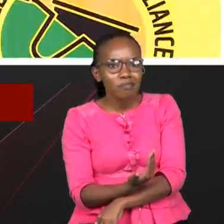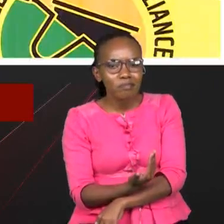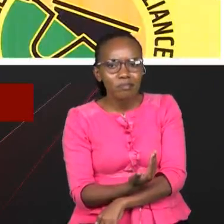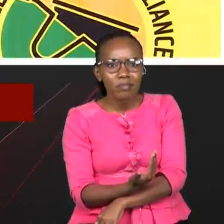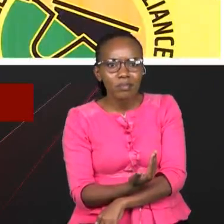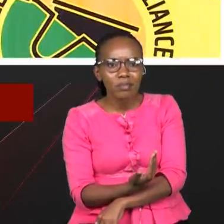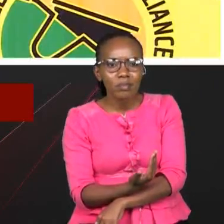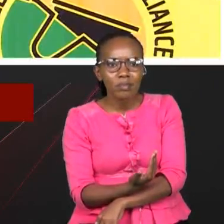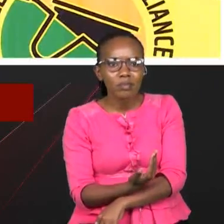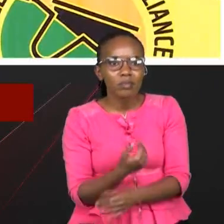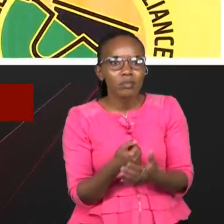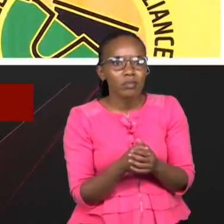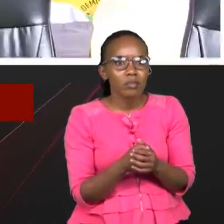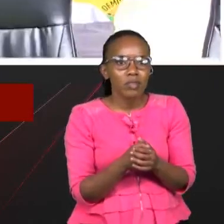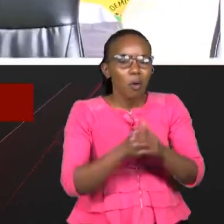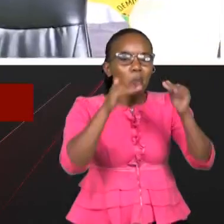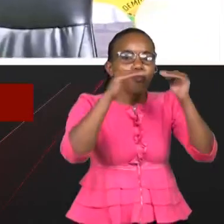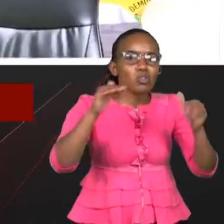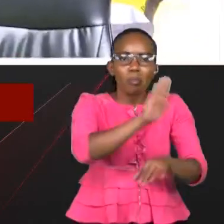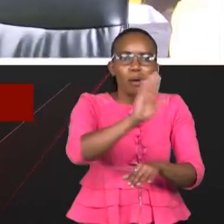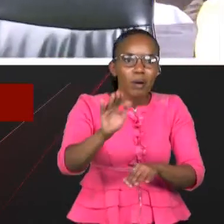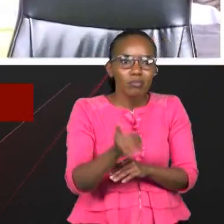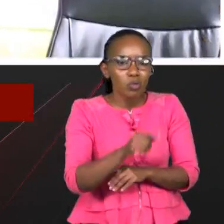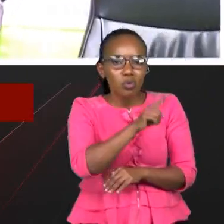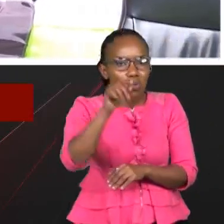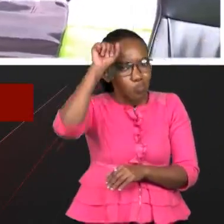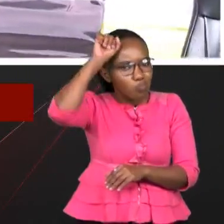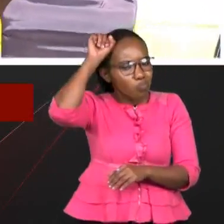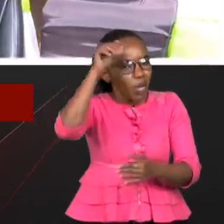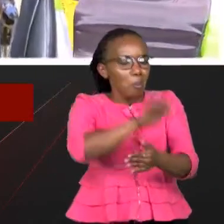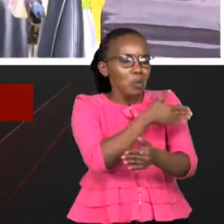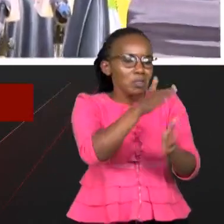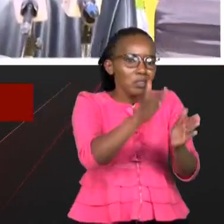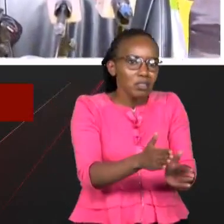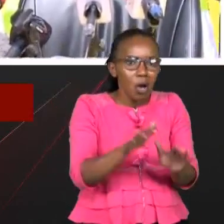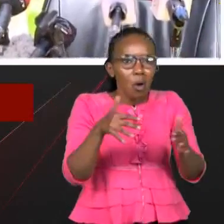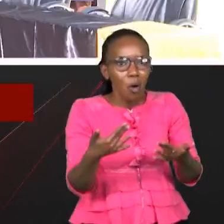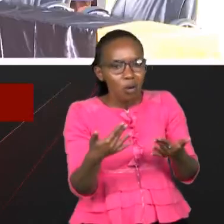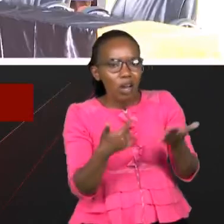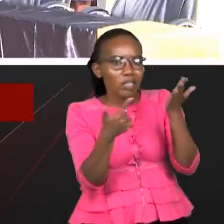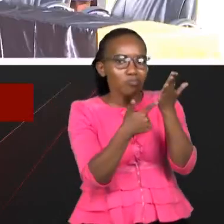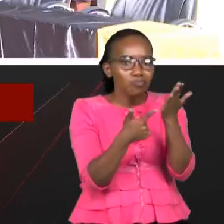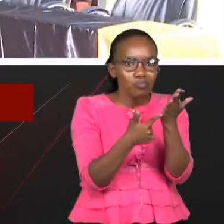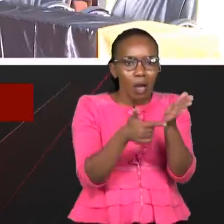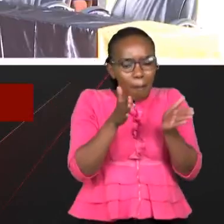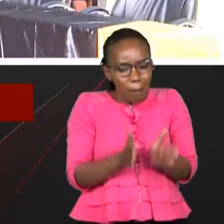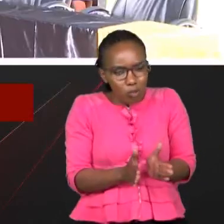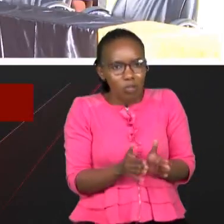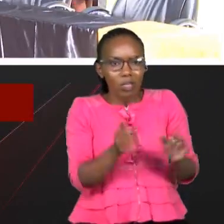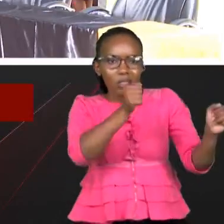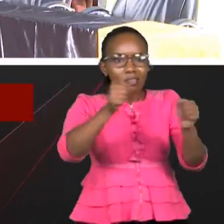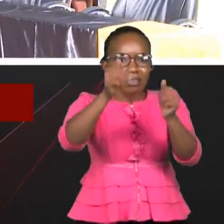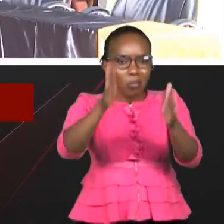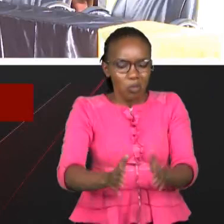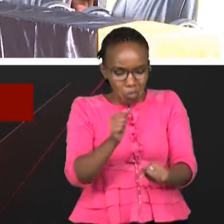despite or regardless of whatever profession you're in, whether you're a barber or you're an artist or you're a digital executive or you're a strategist, you want to be